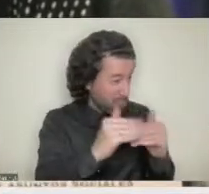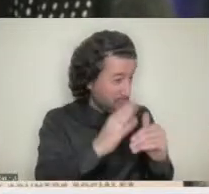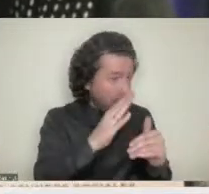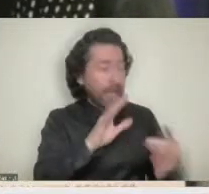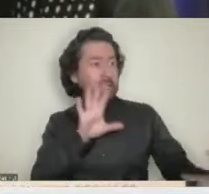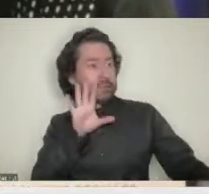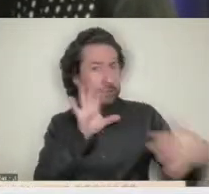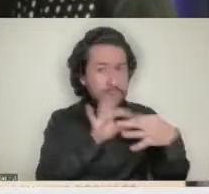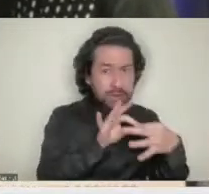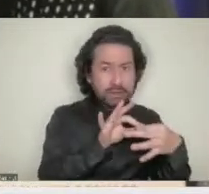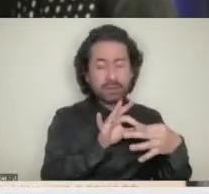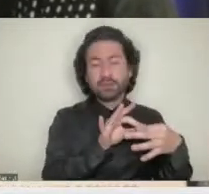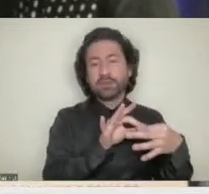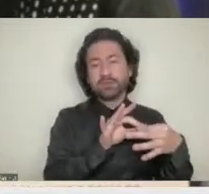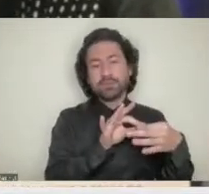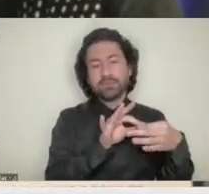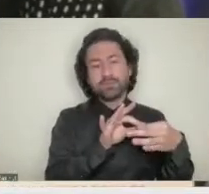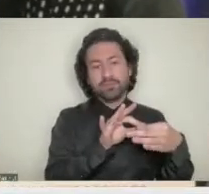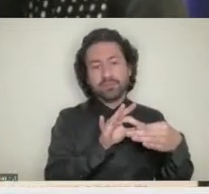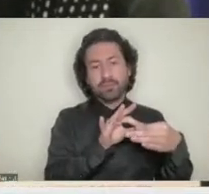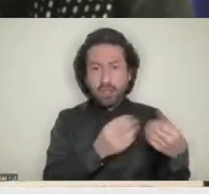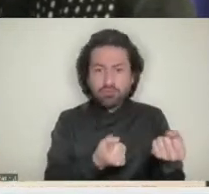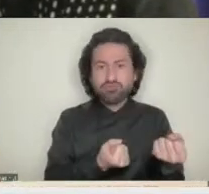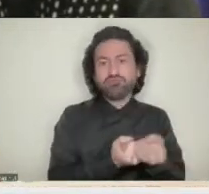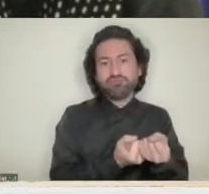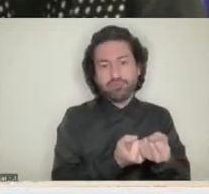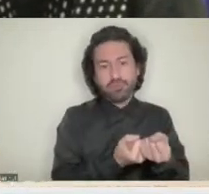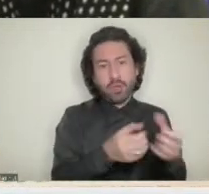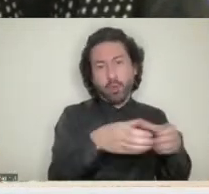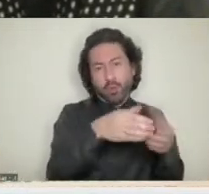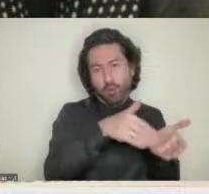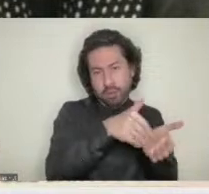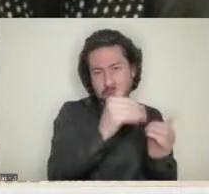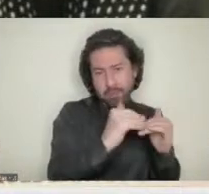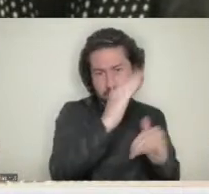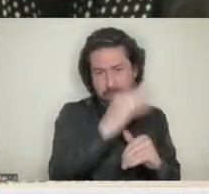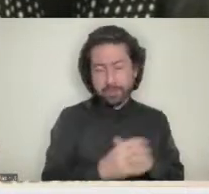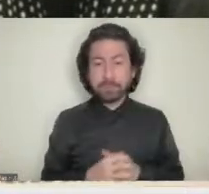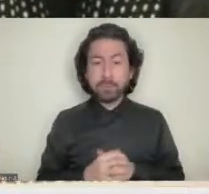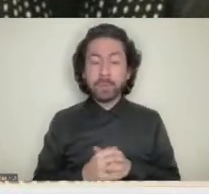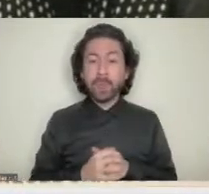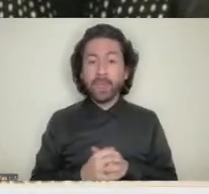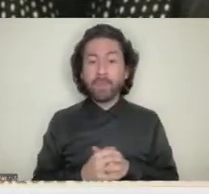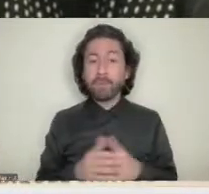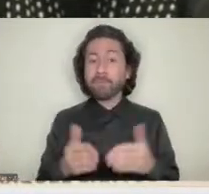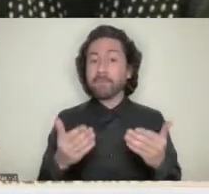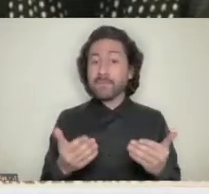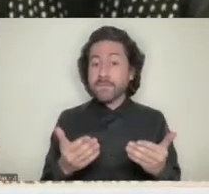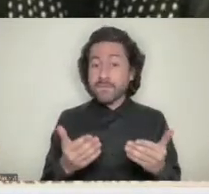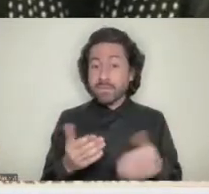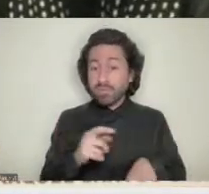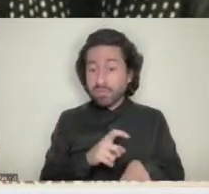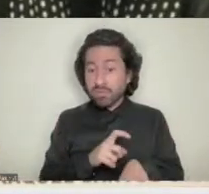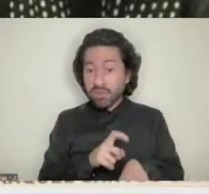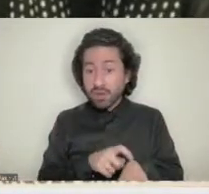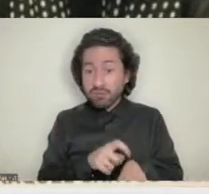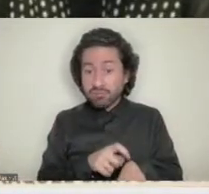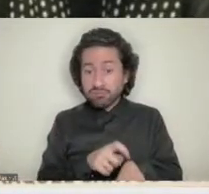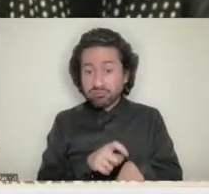increase affiliation and contributions of these most vulnerable populations. So